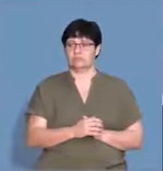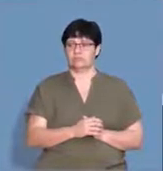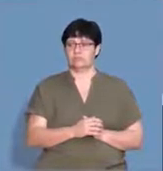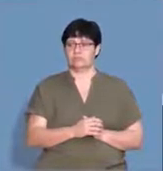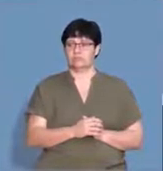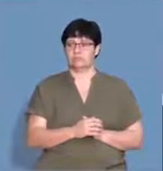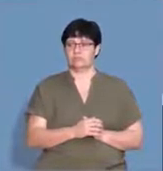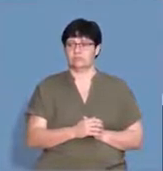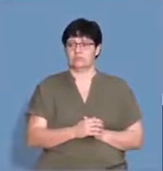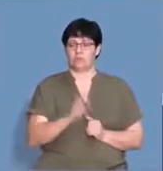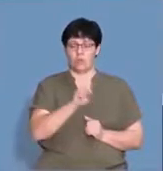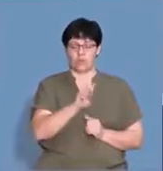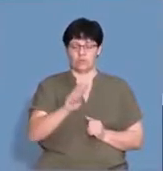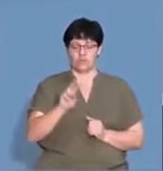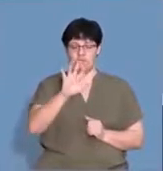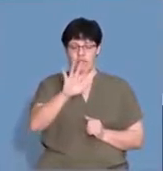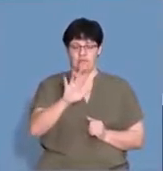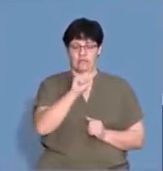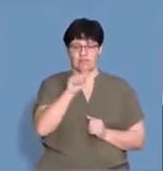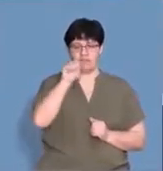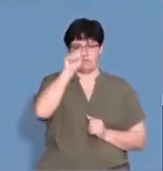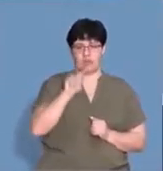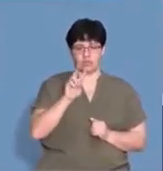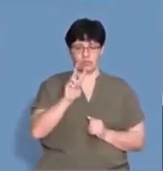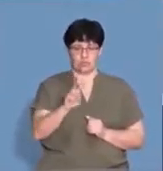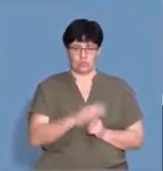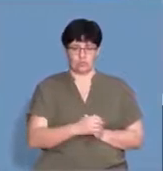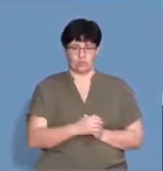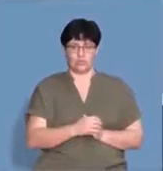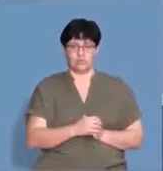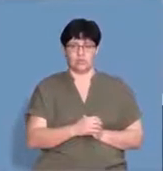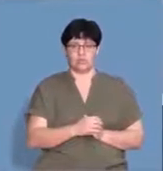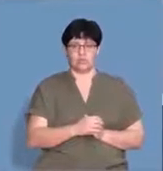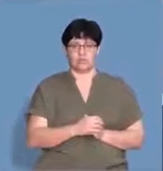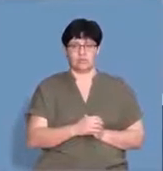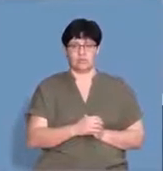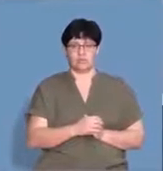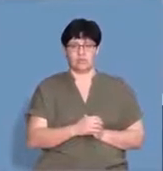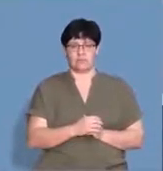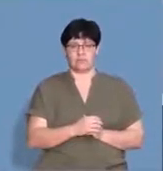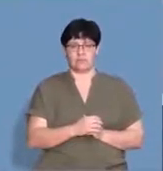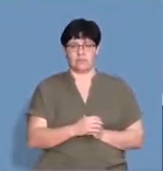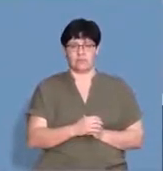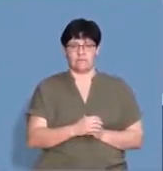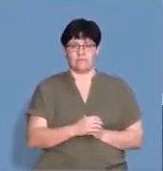On my calculator, I've got 125 divided by 2 gives me